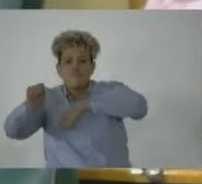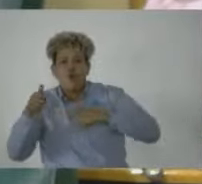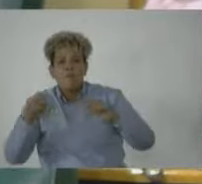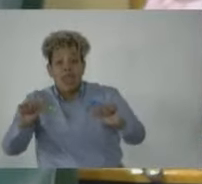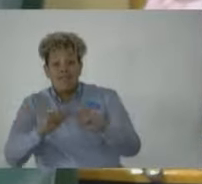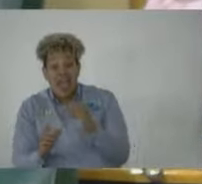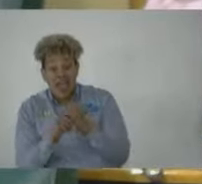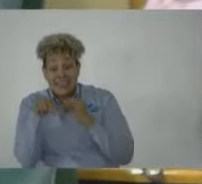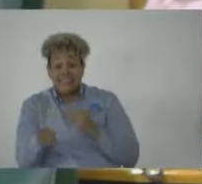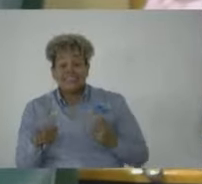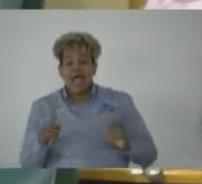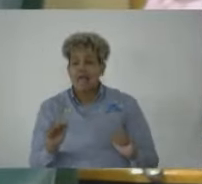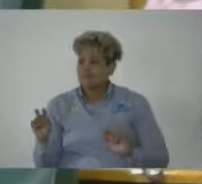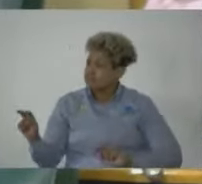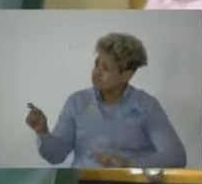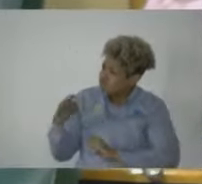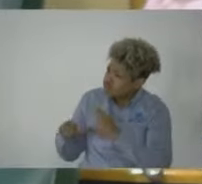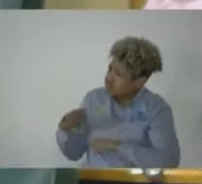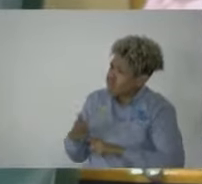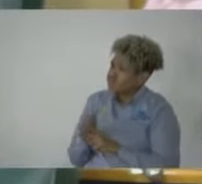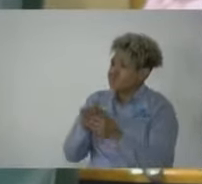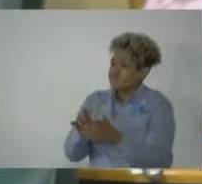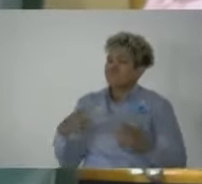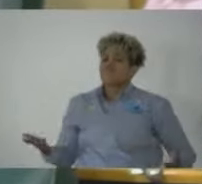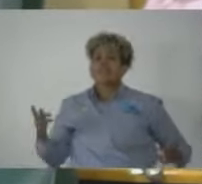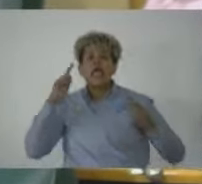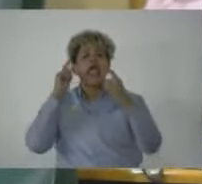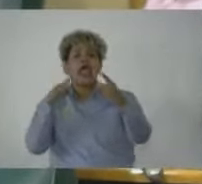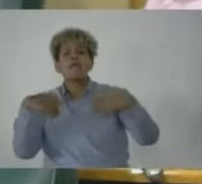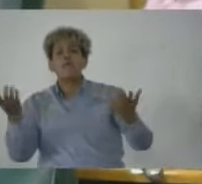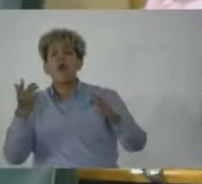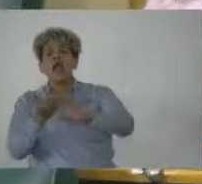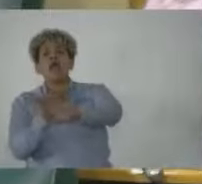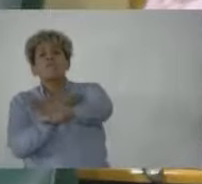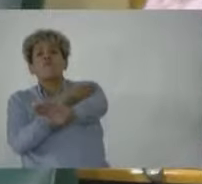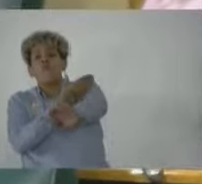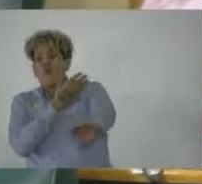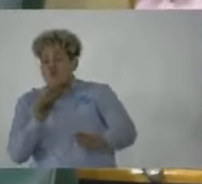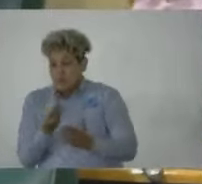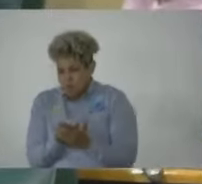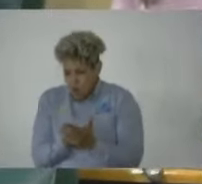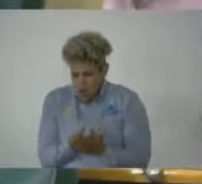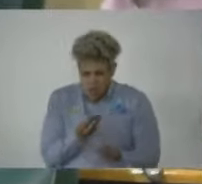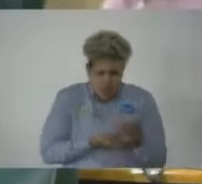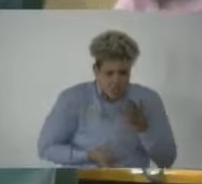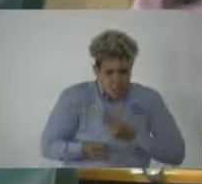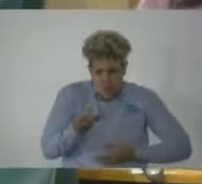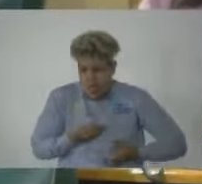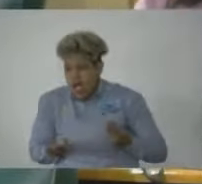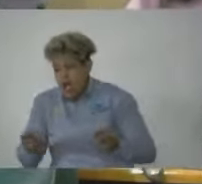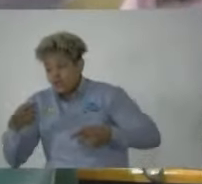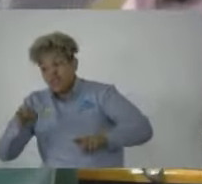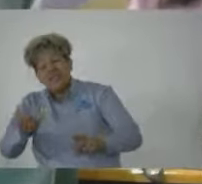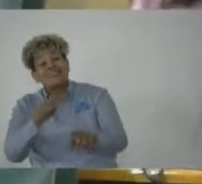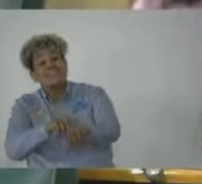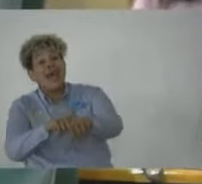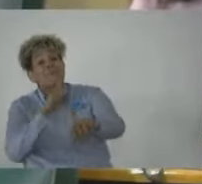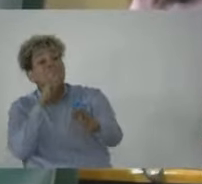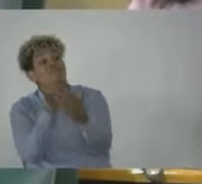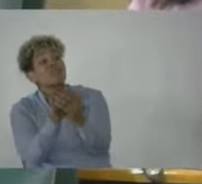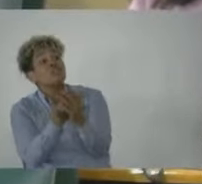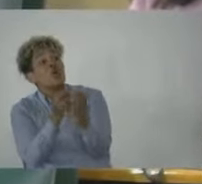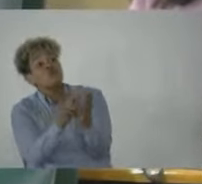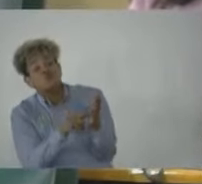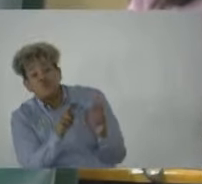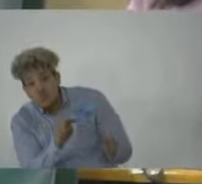And these reforms were aimed at improving fiscal responsibility. It was during this period that fiscal